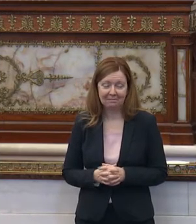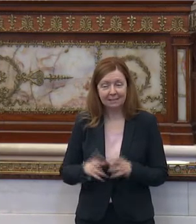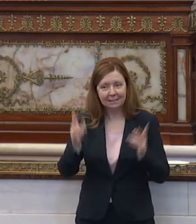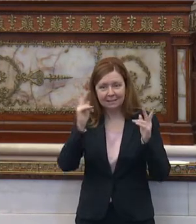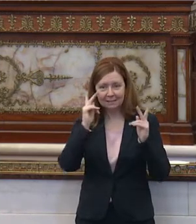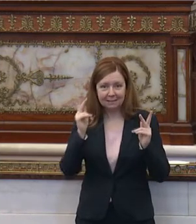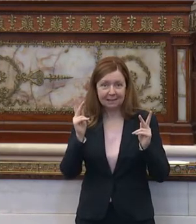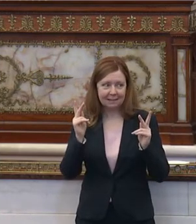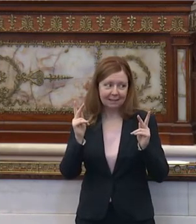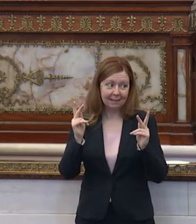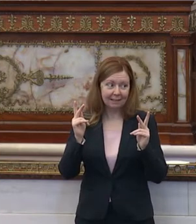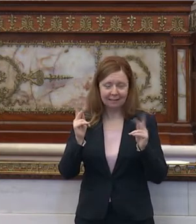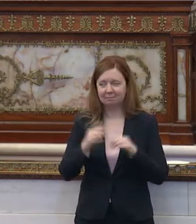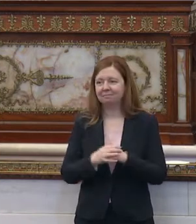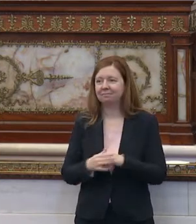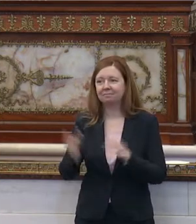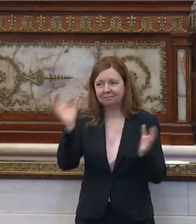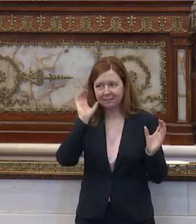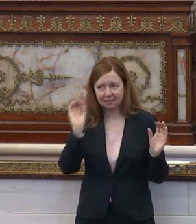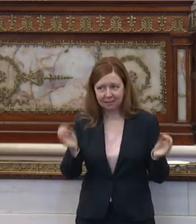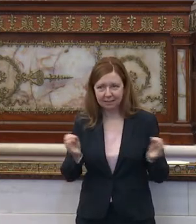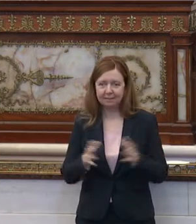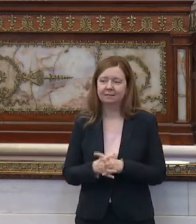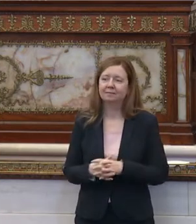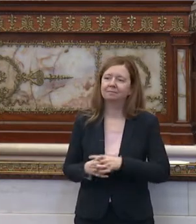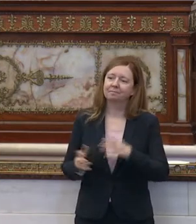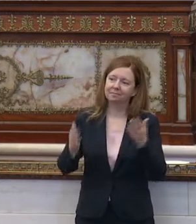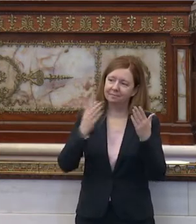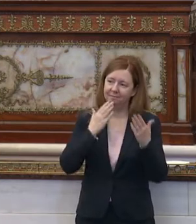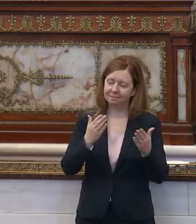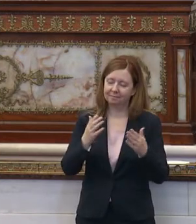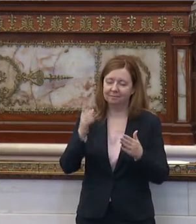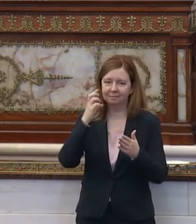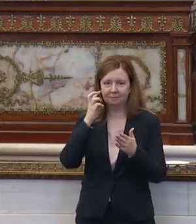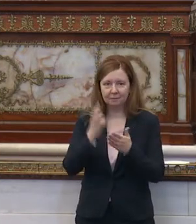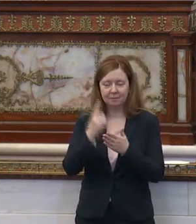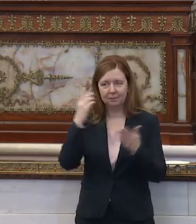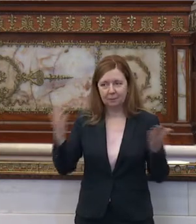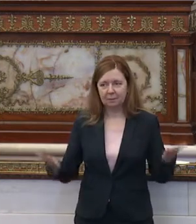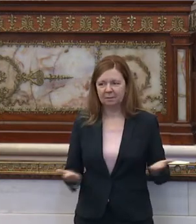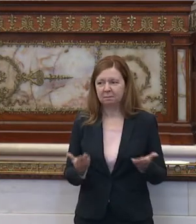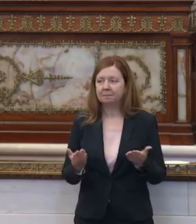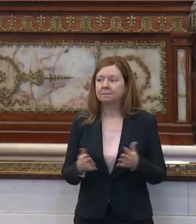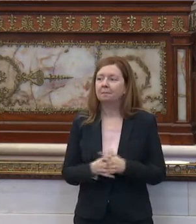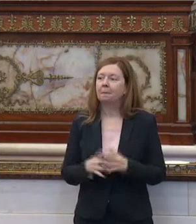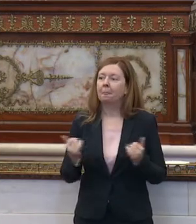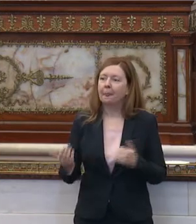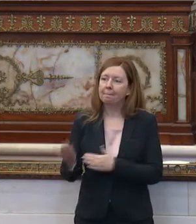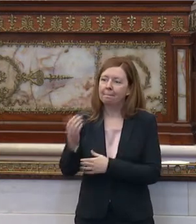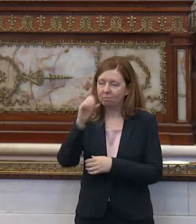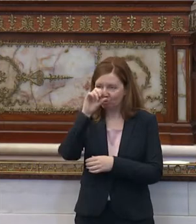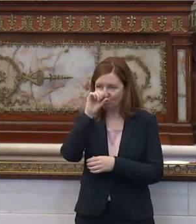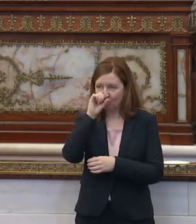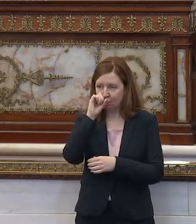Seeing and hearing none, I want to thank the witnesses for being here this morning.